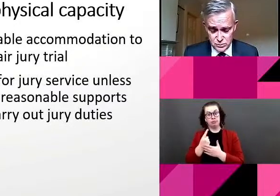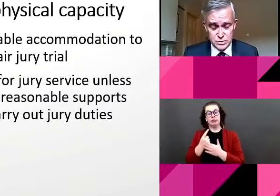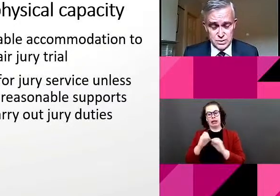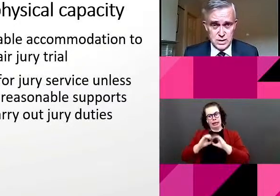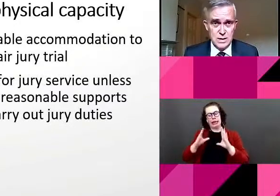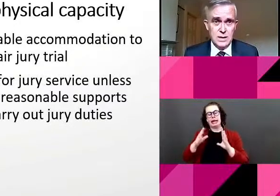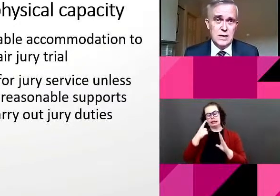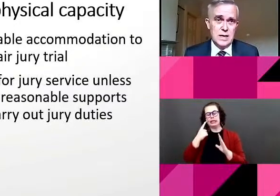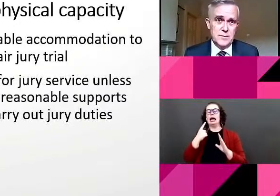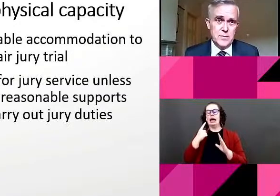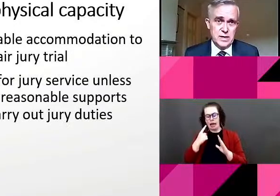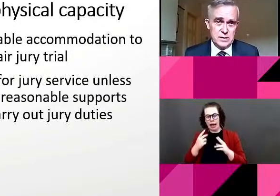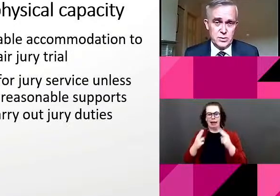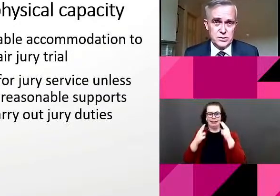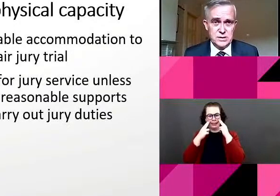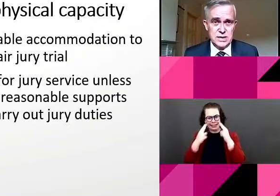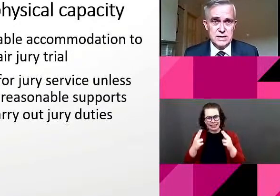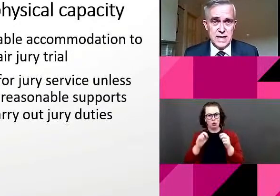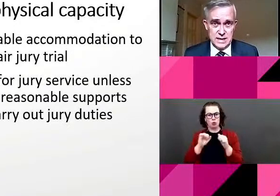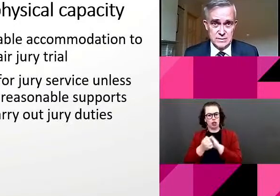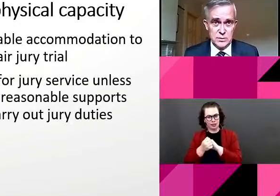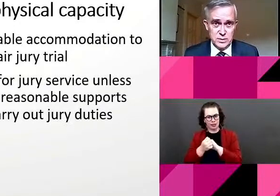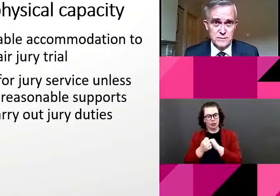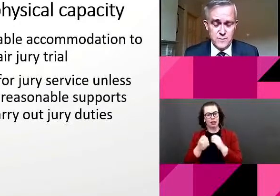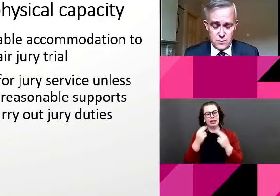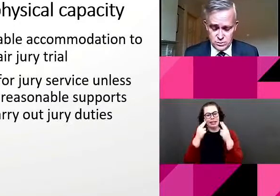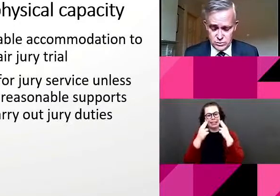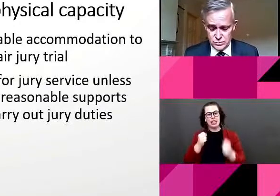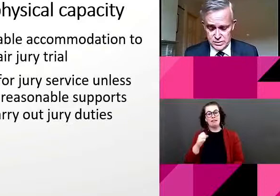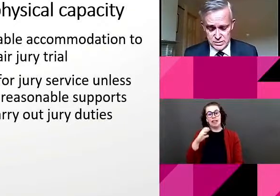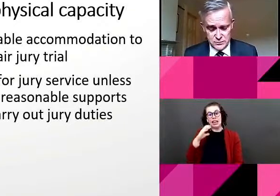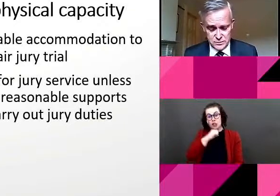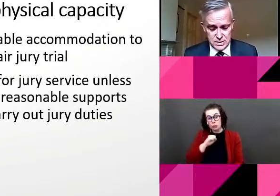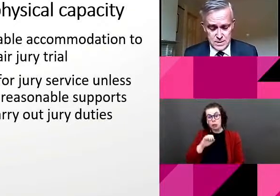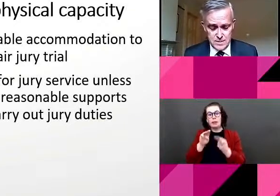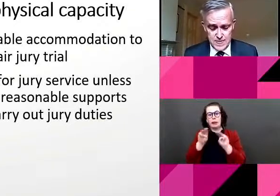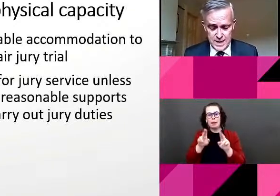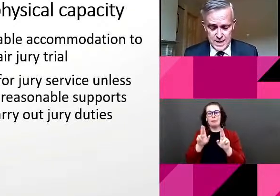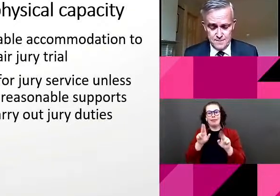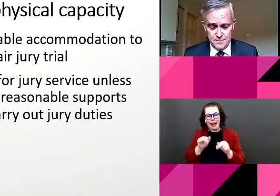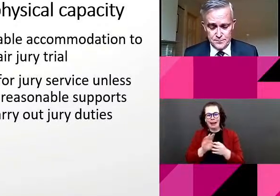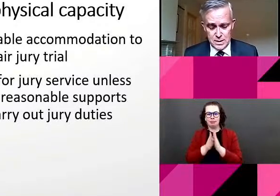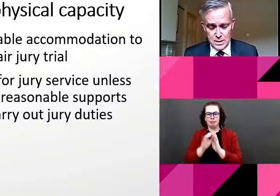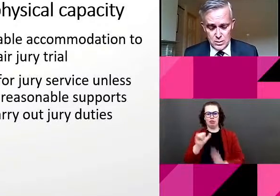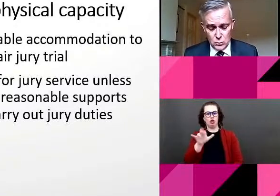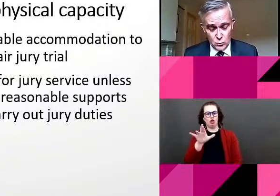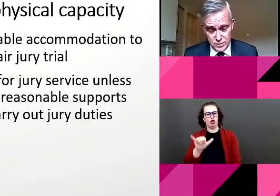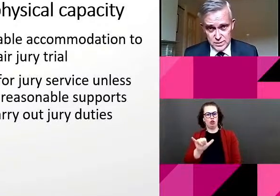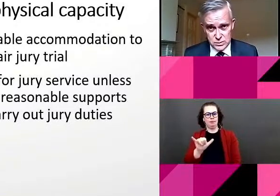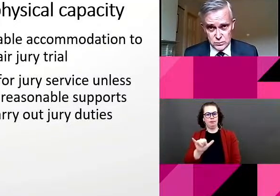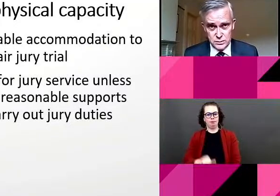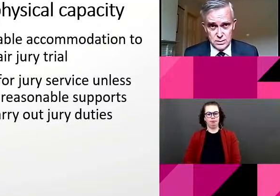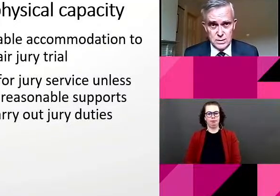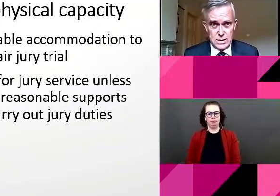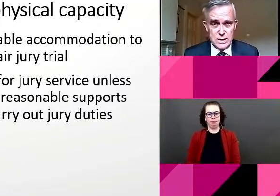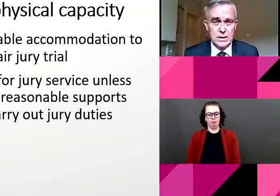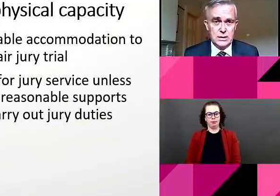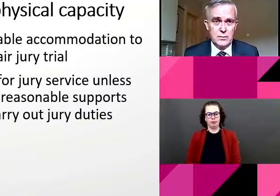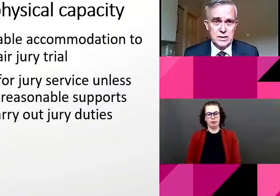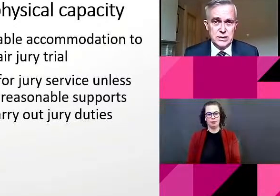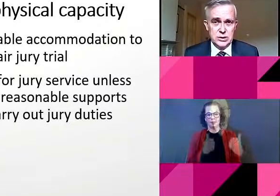a presumption that a person is eligible for jury service with